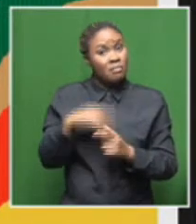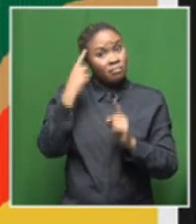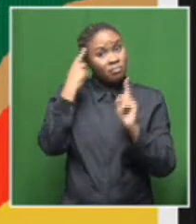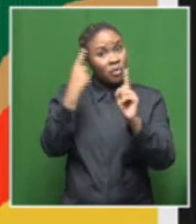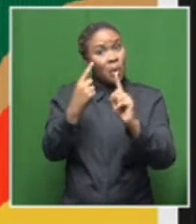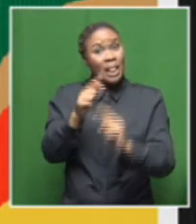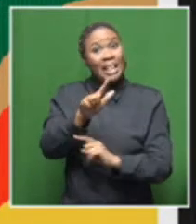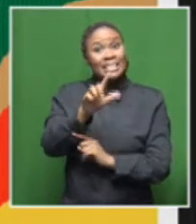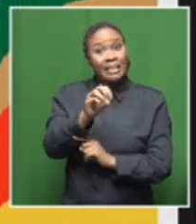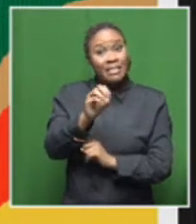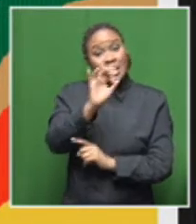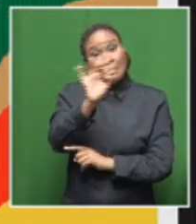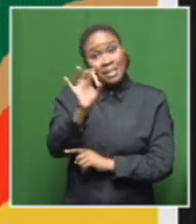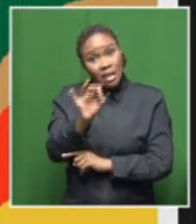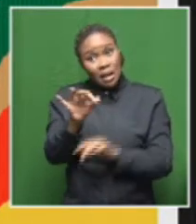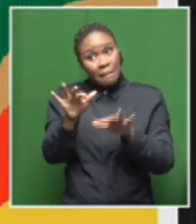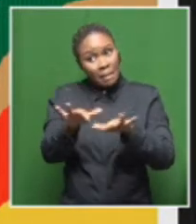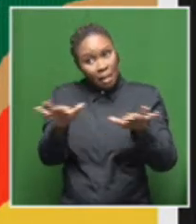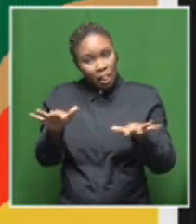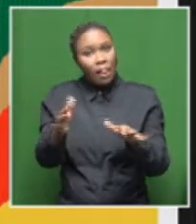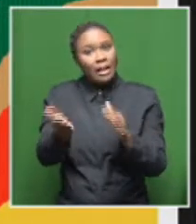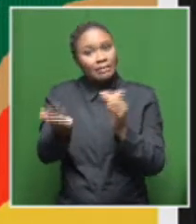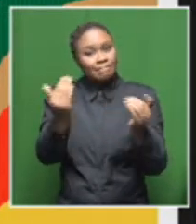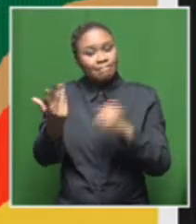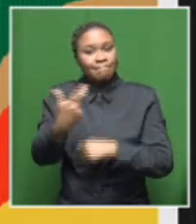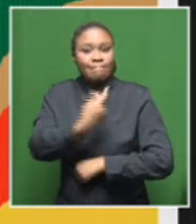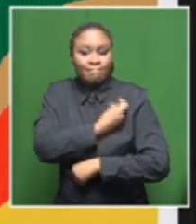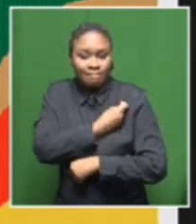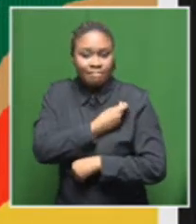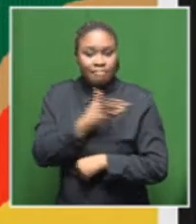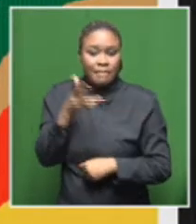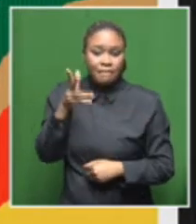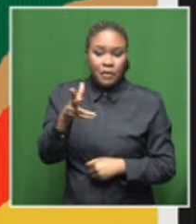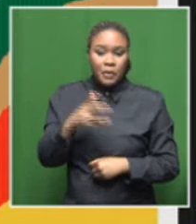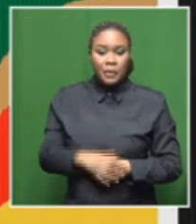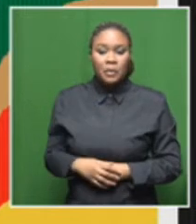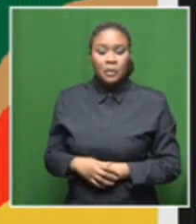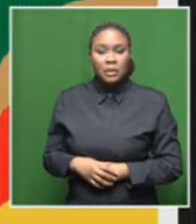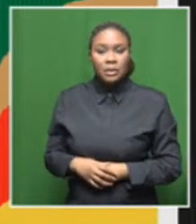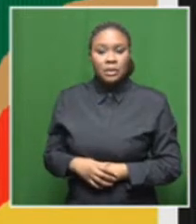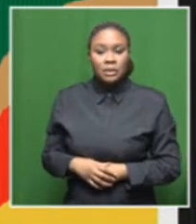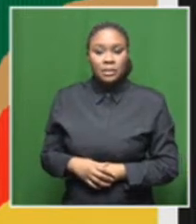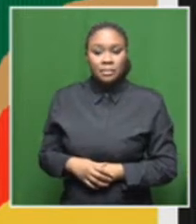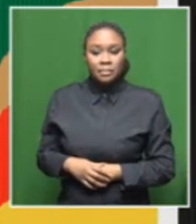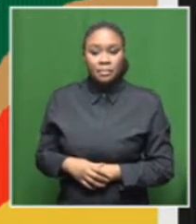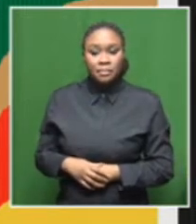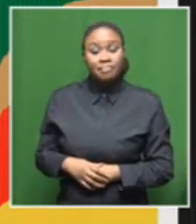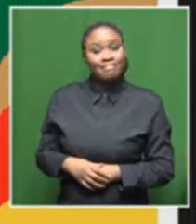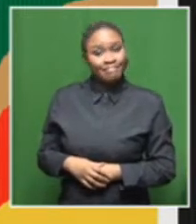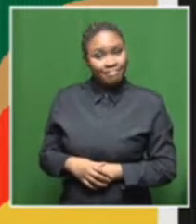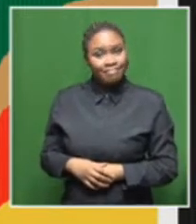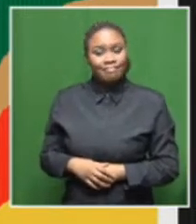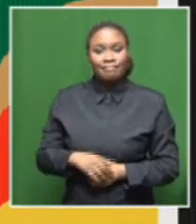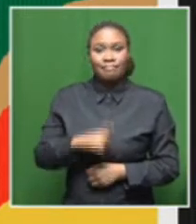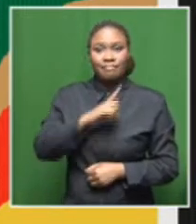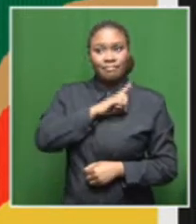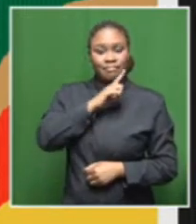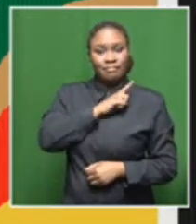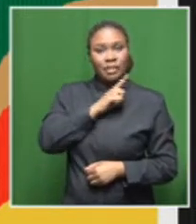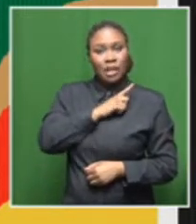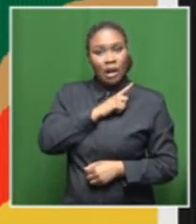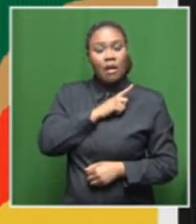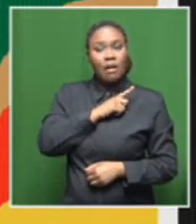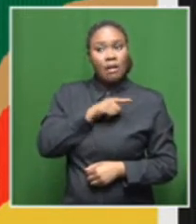striving for across the whole country. So this is why you will have seen the efforts that are being put in